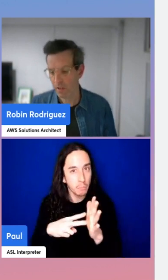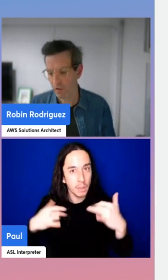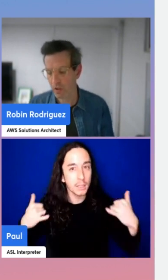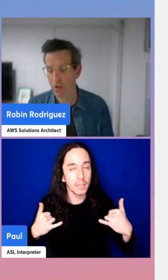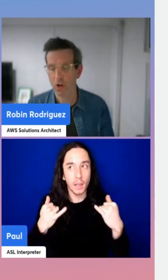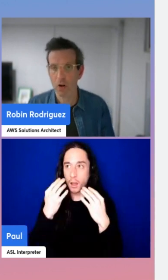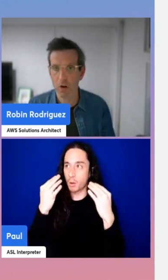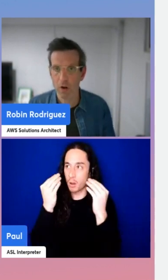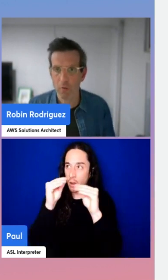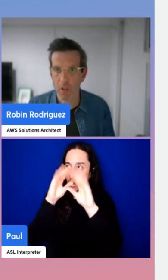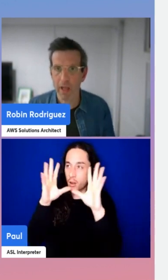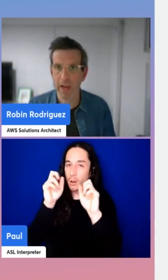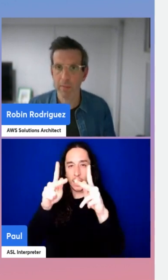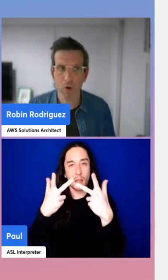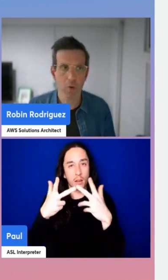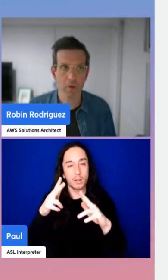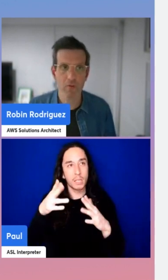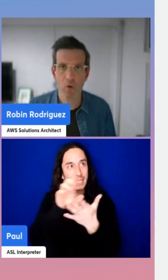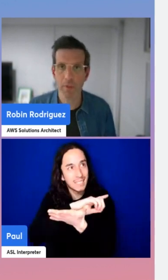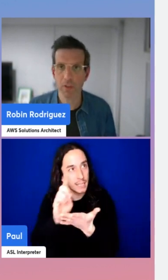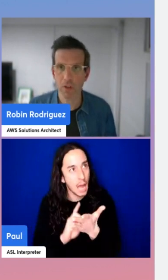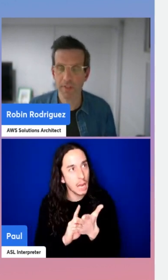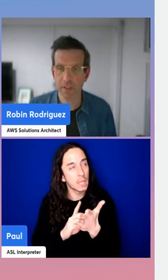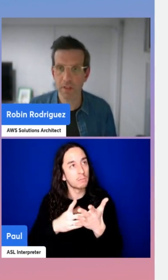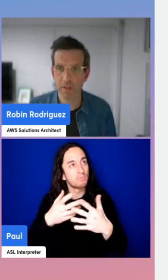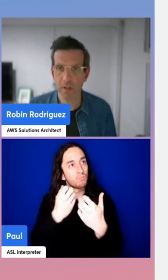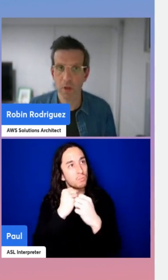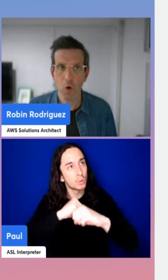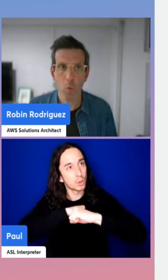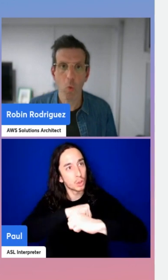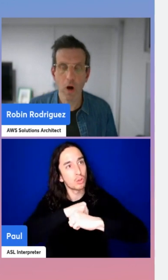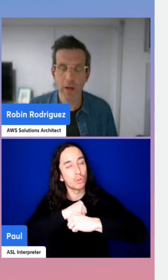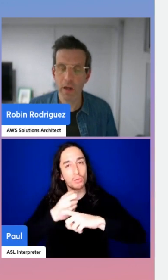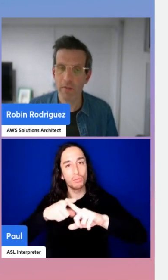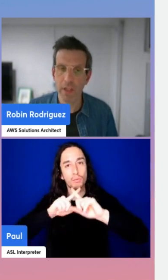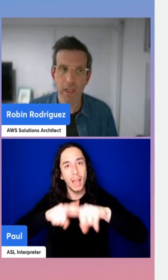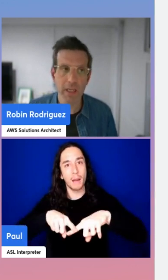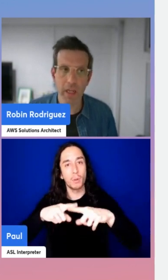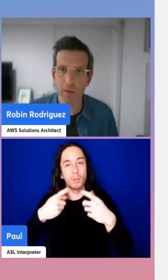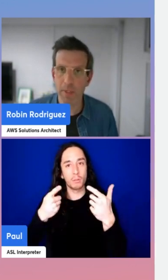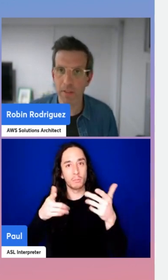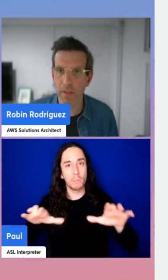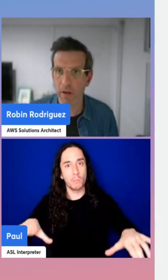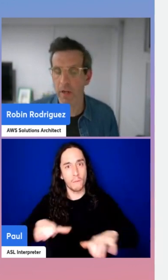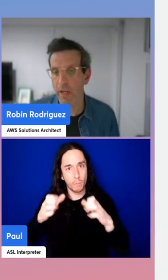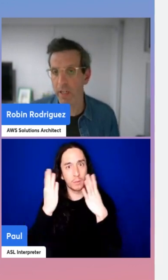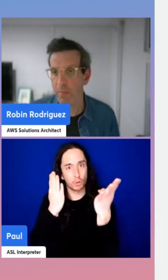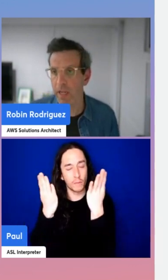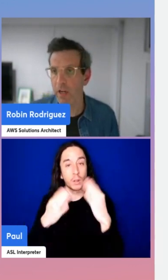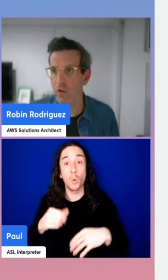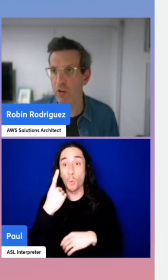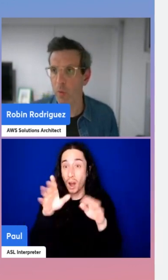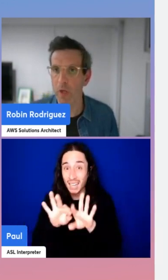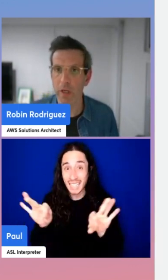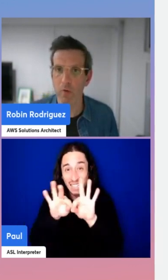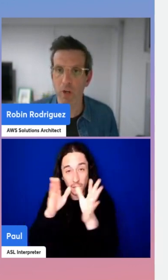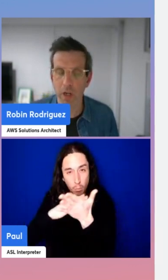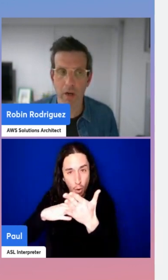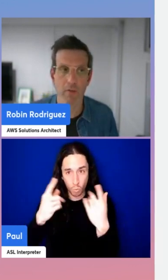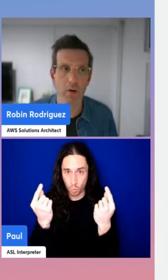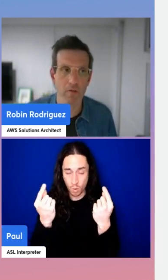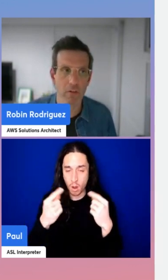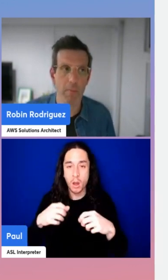designing secure, reliable performance services, one of the key elements in there is making sure that we